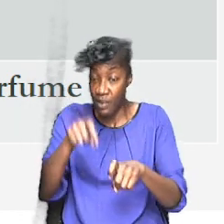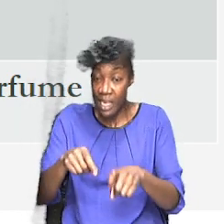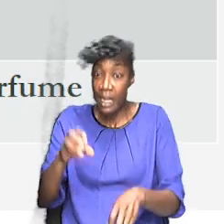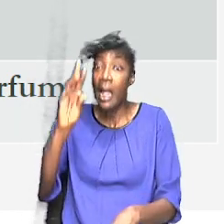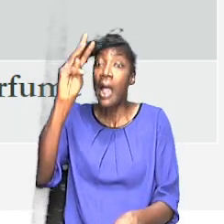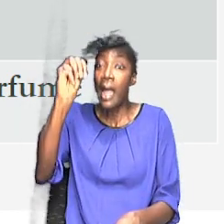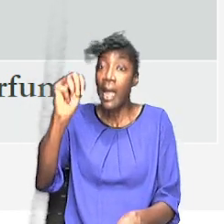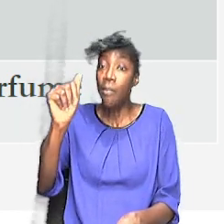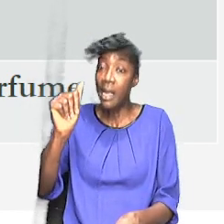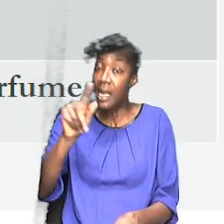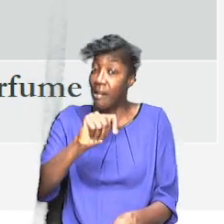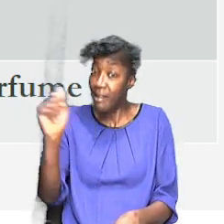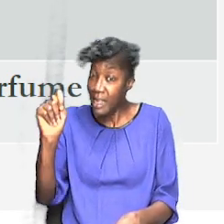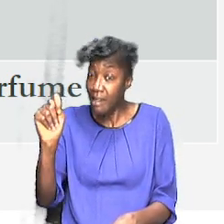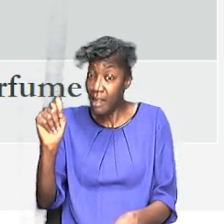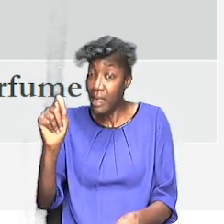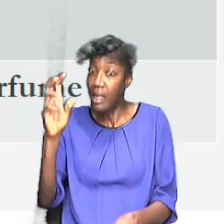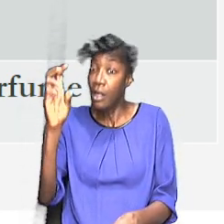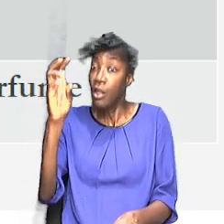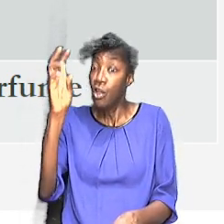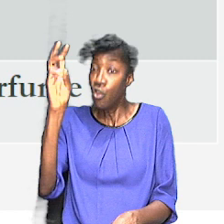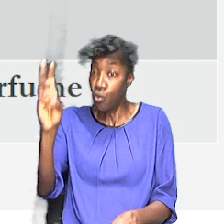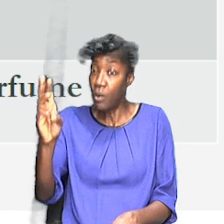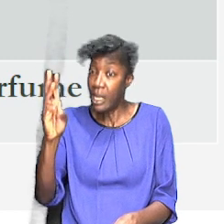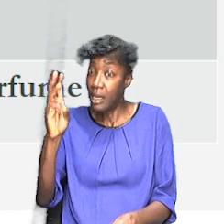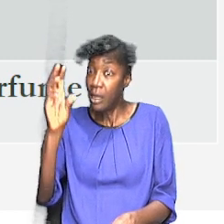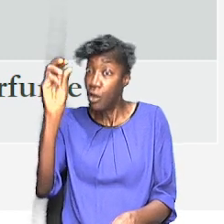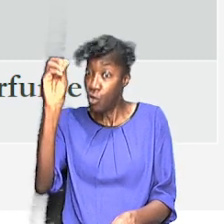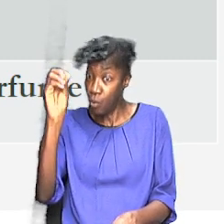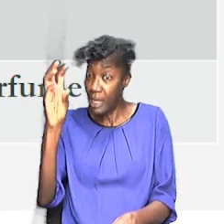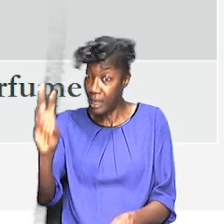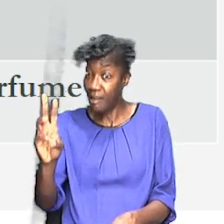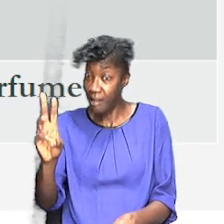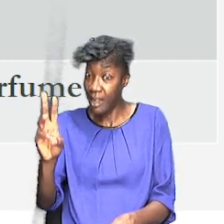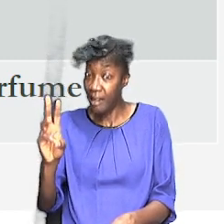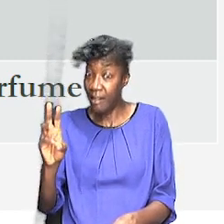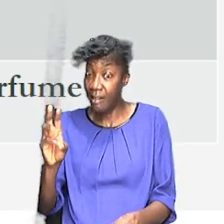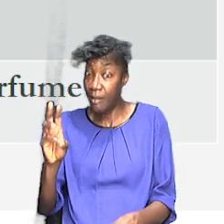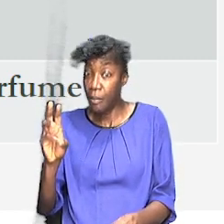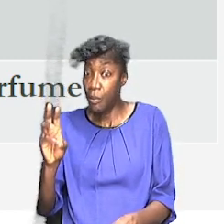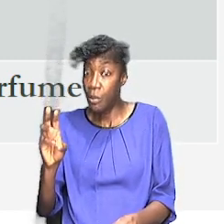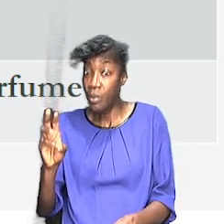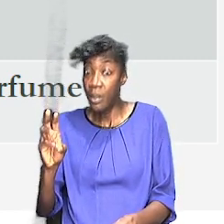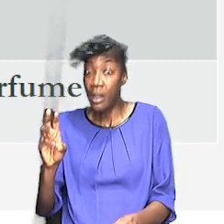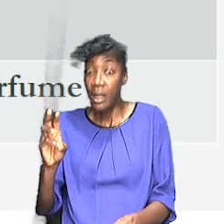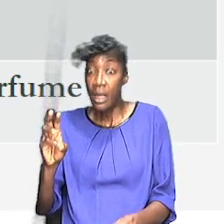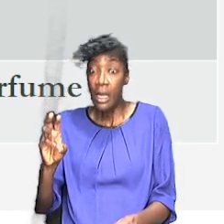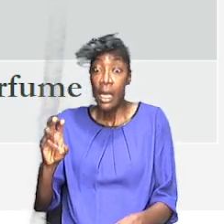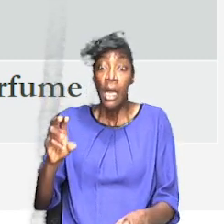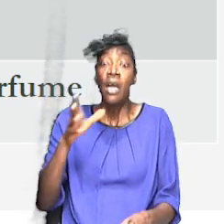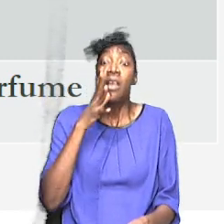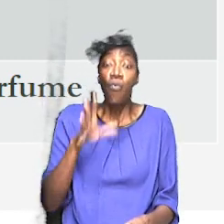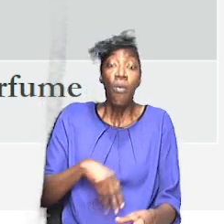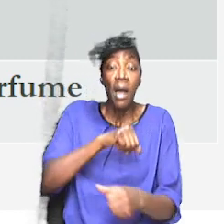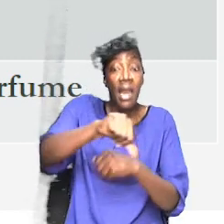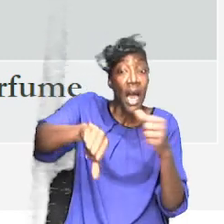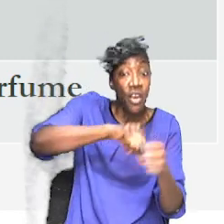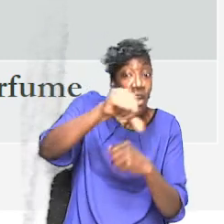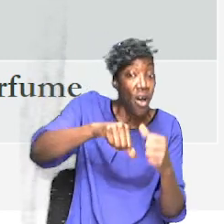26, Mark chapter 14, and John chapter 12, the Bible said she anointed his head.